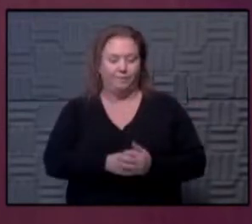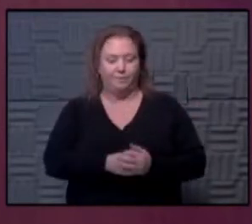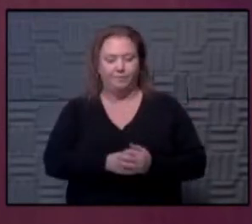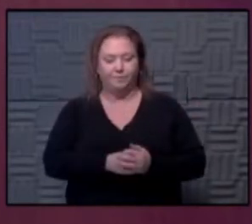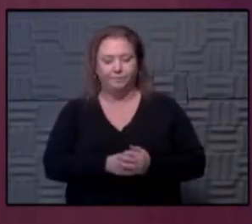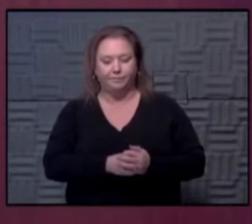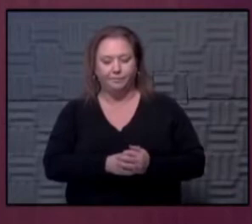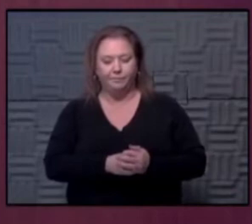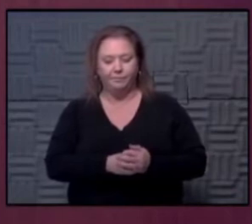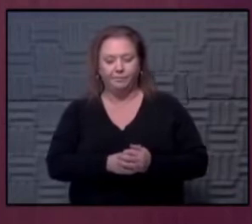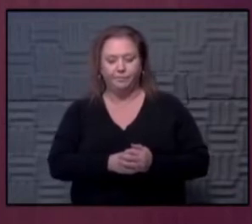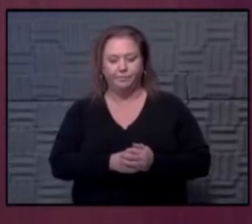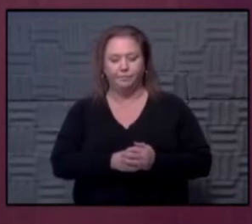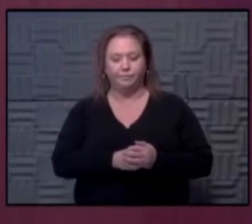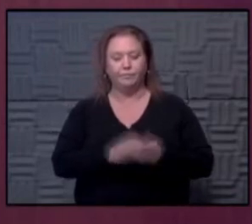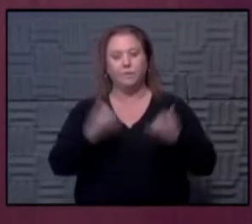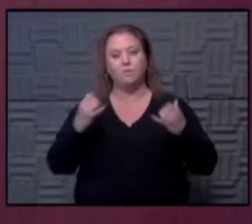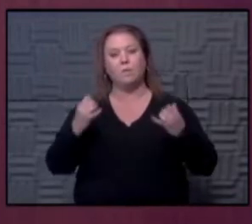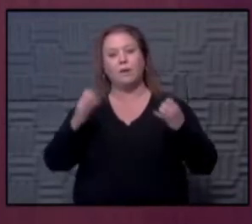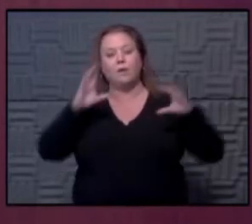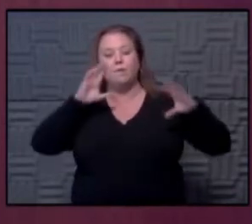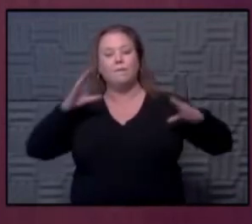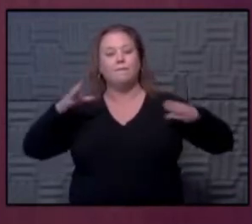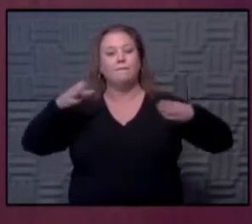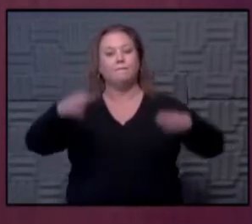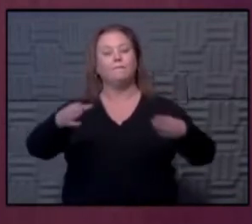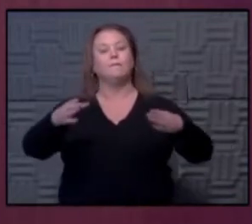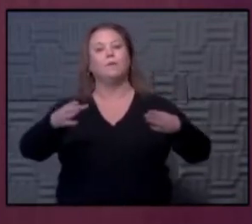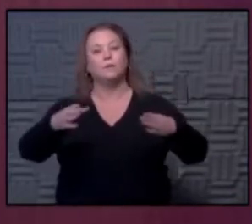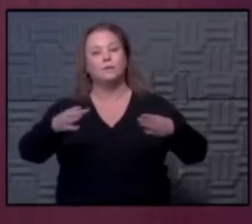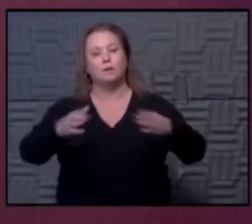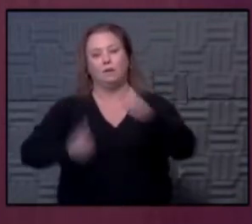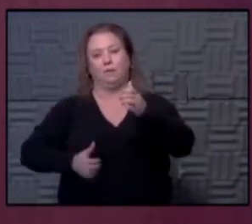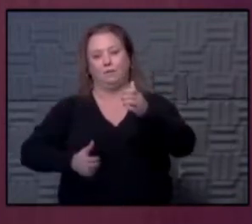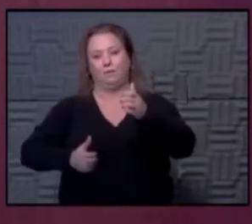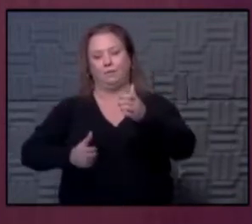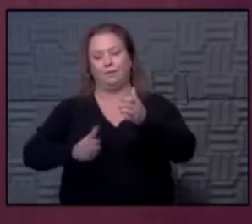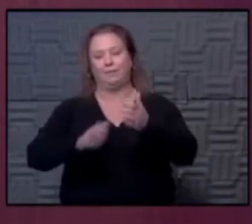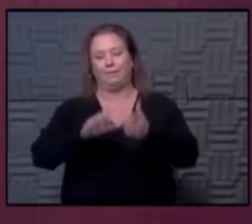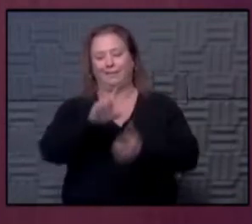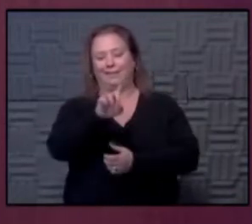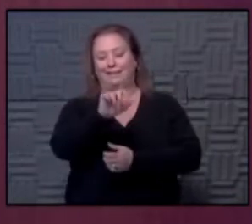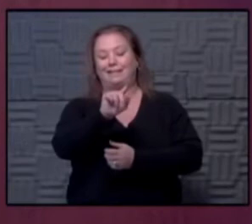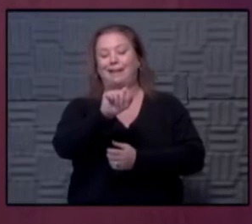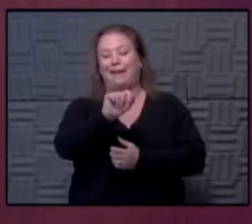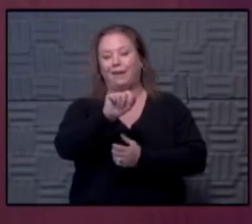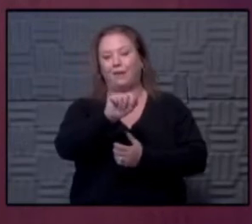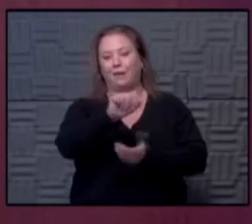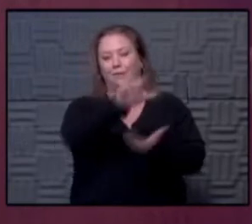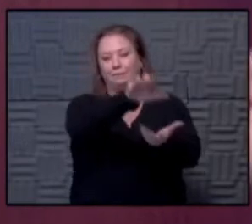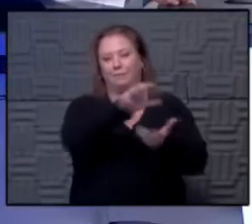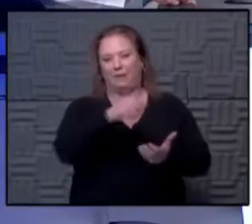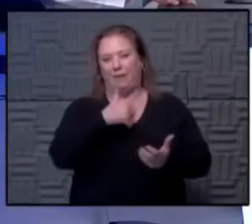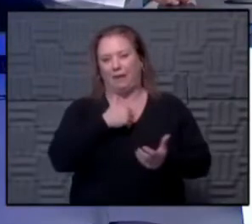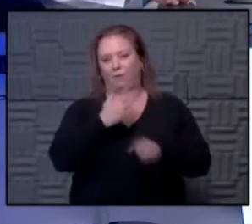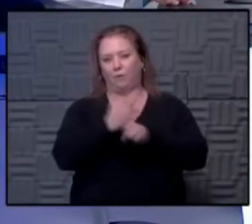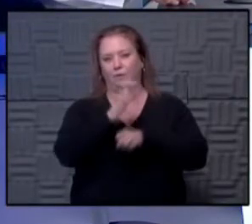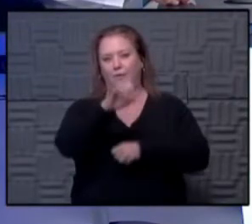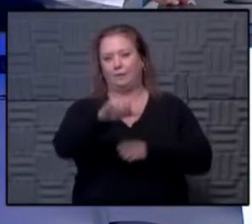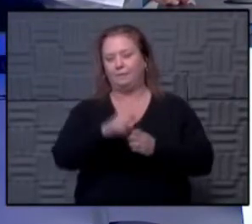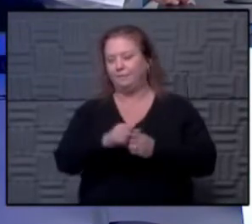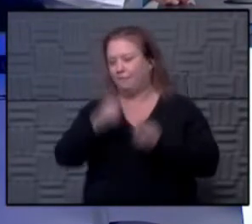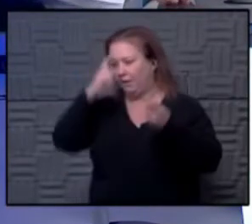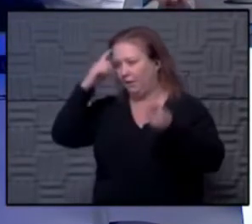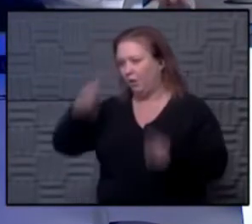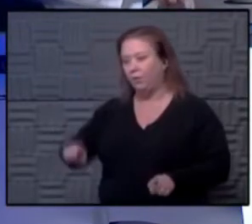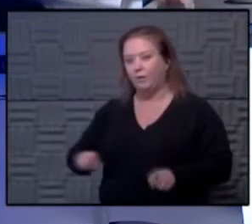now, the focus is on doing what we have the most information or the most data that is the most impactful. I would agree.